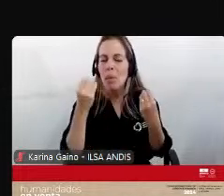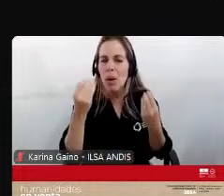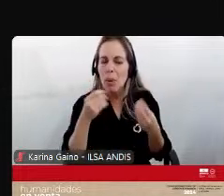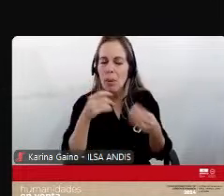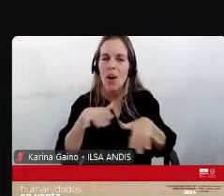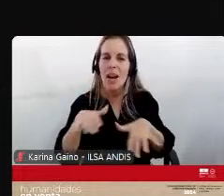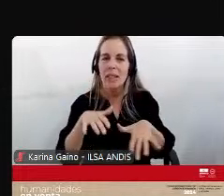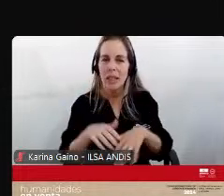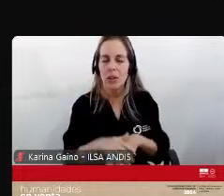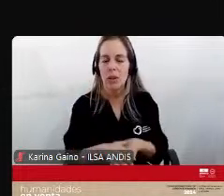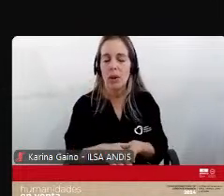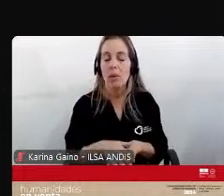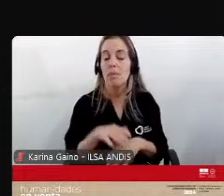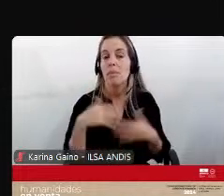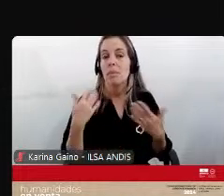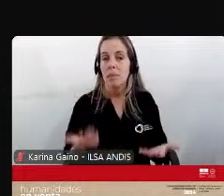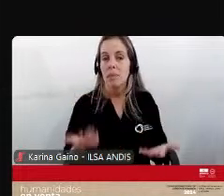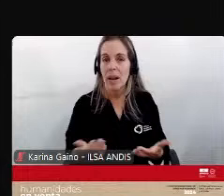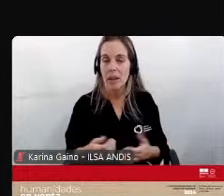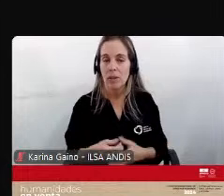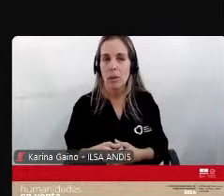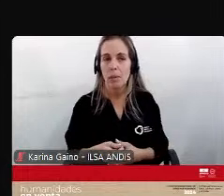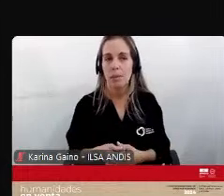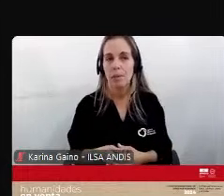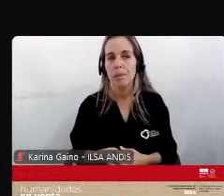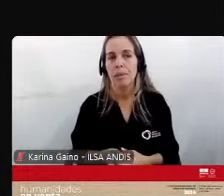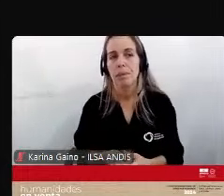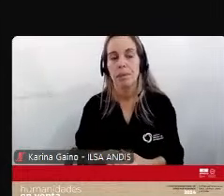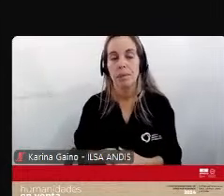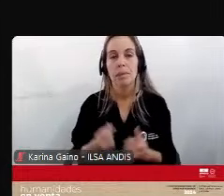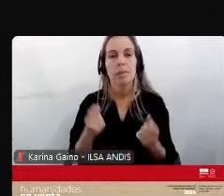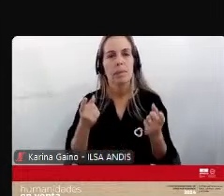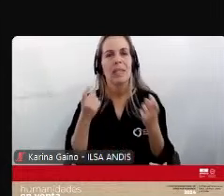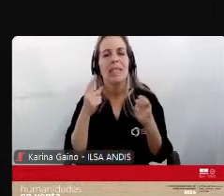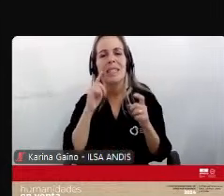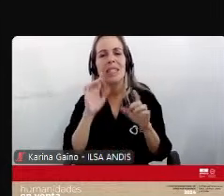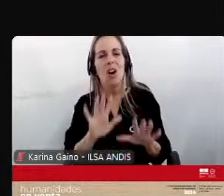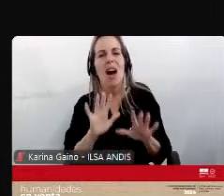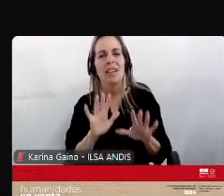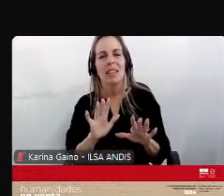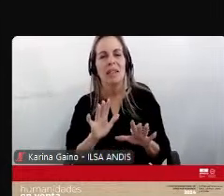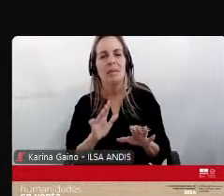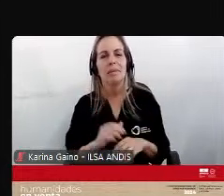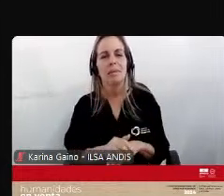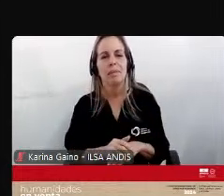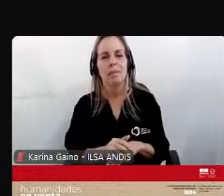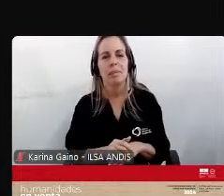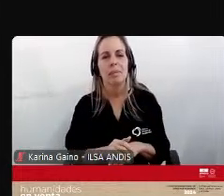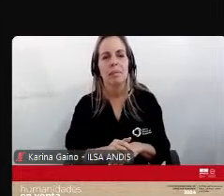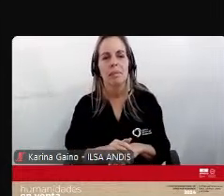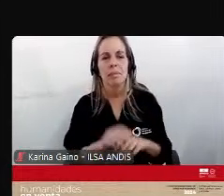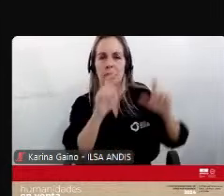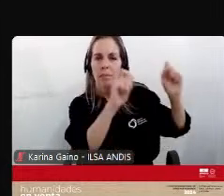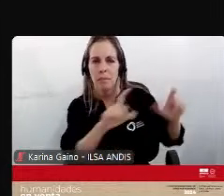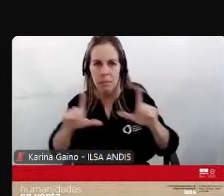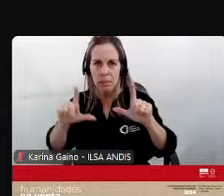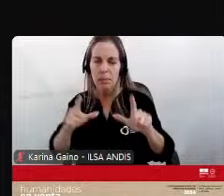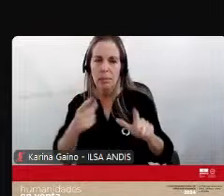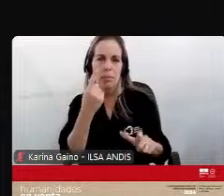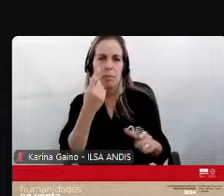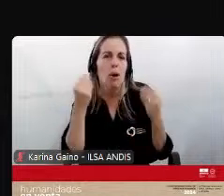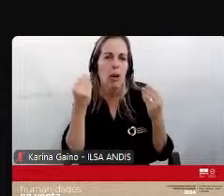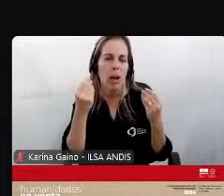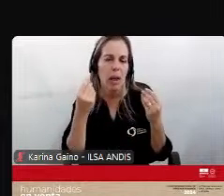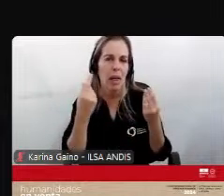me to do this for a couple of reasons. One reason is to really do away with some of the myths about what